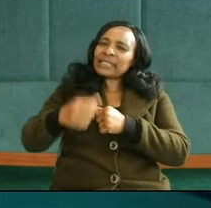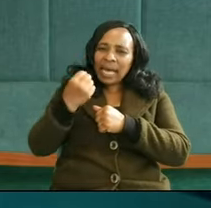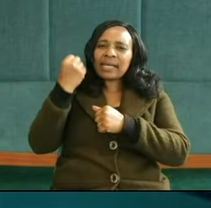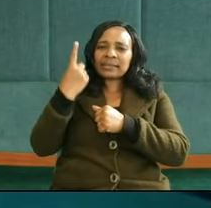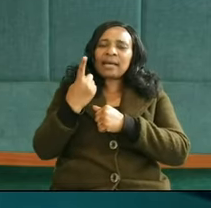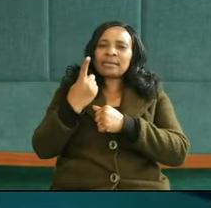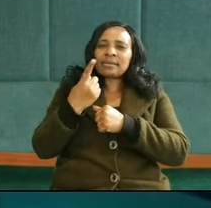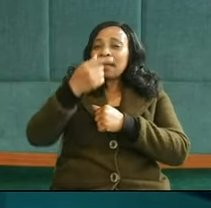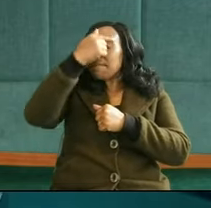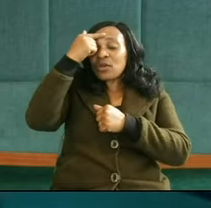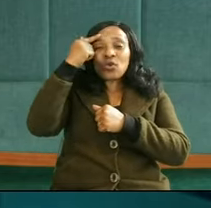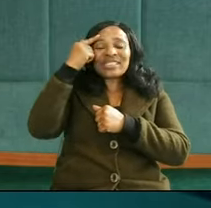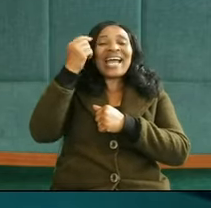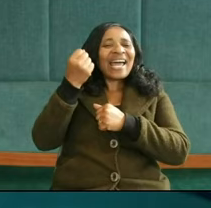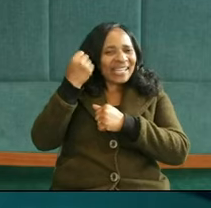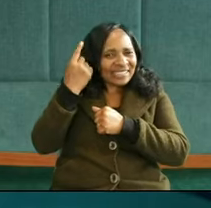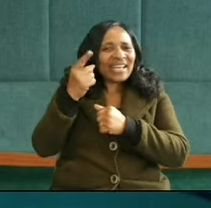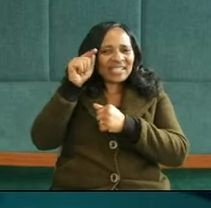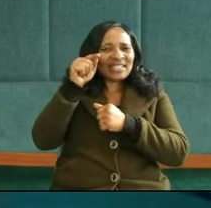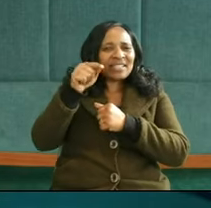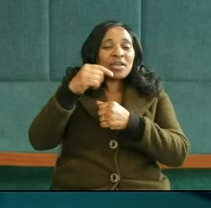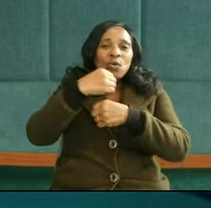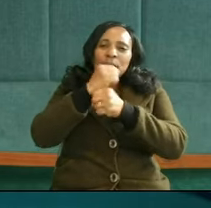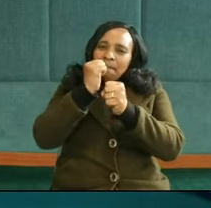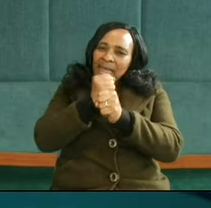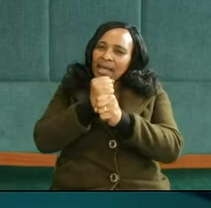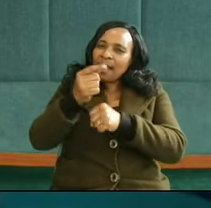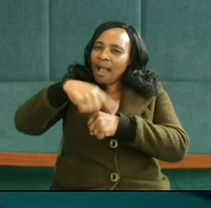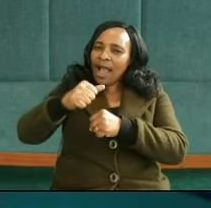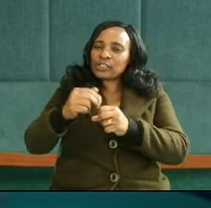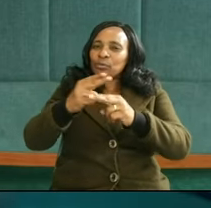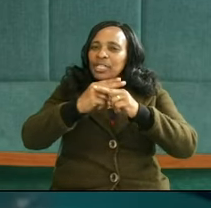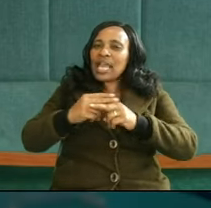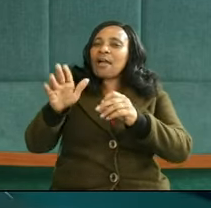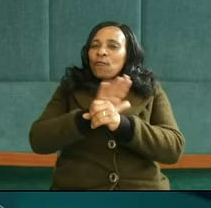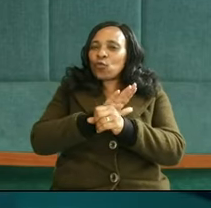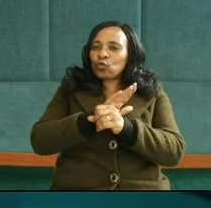it, because it is in the understanding that it will be helpful to us.